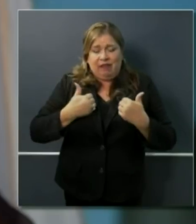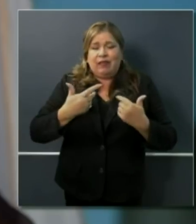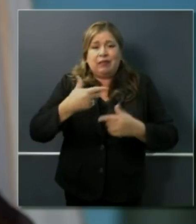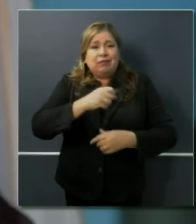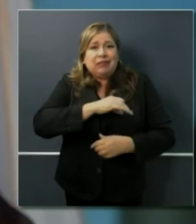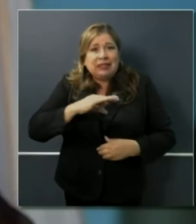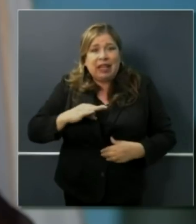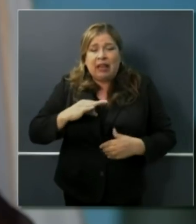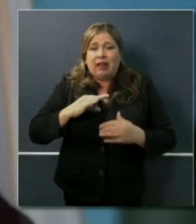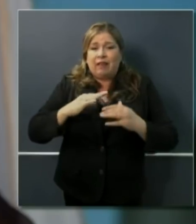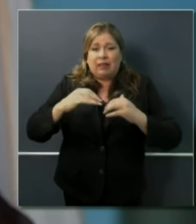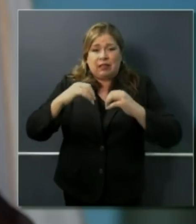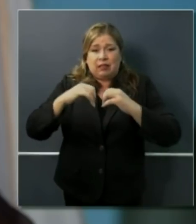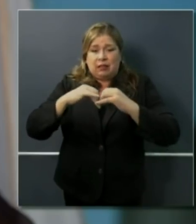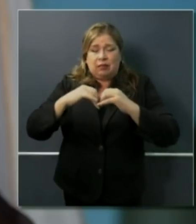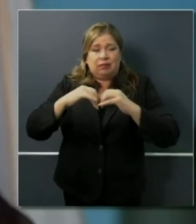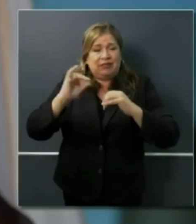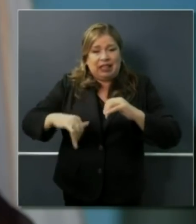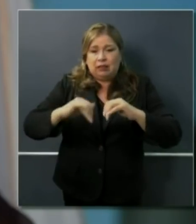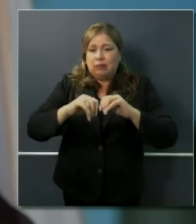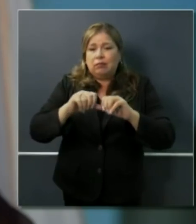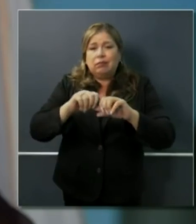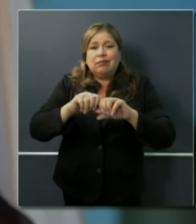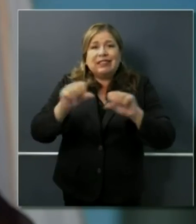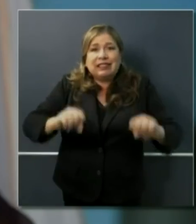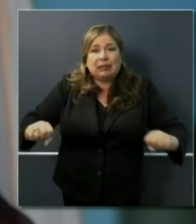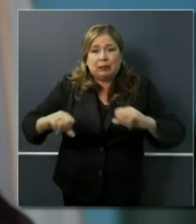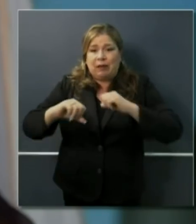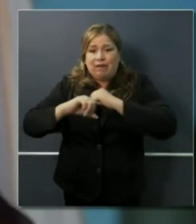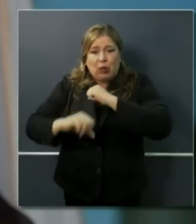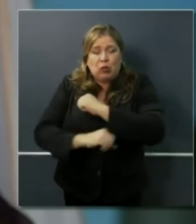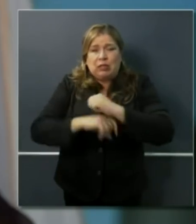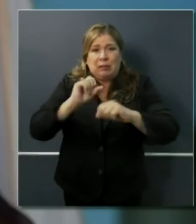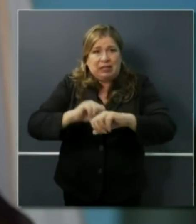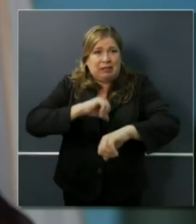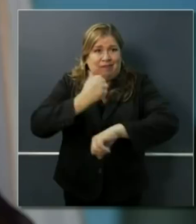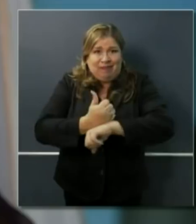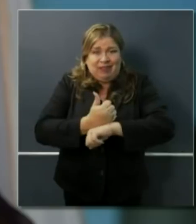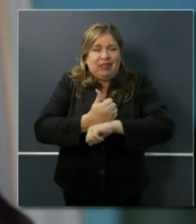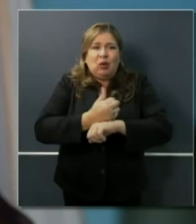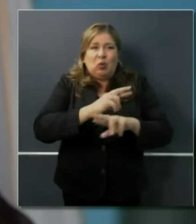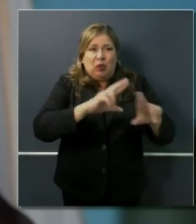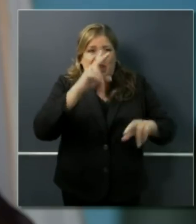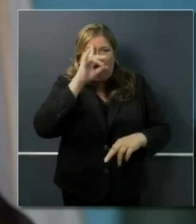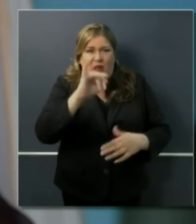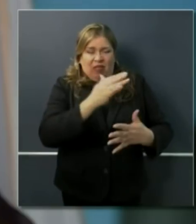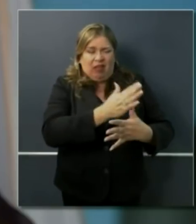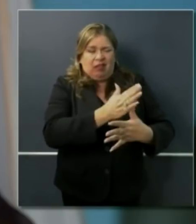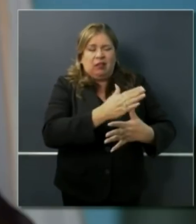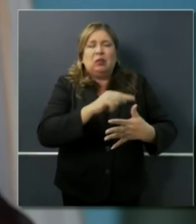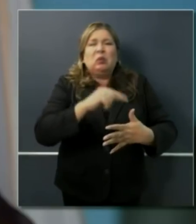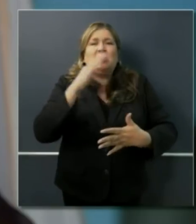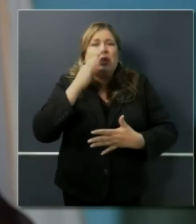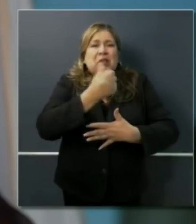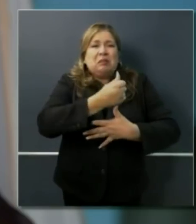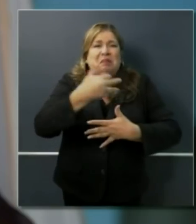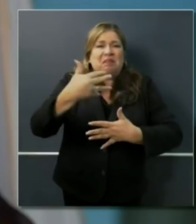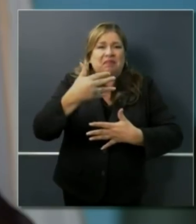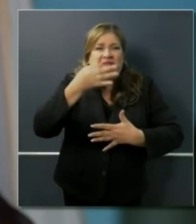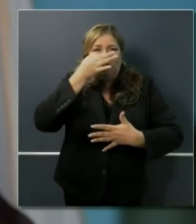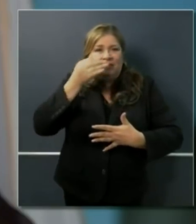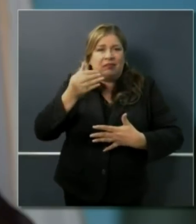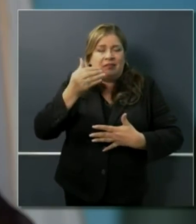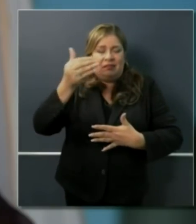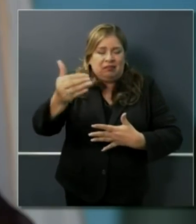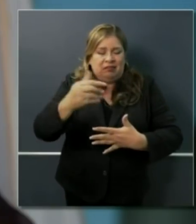be in place in order to begin the process to transition. I'll talk more about that, and we'll be more prescriptive